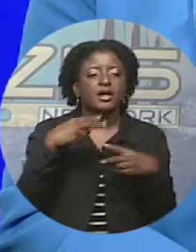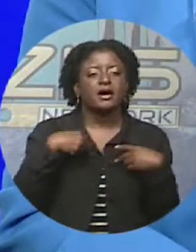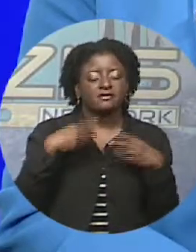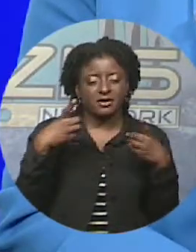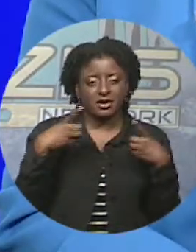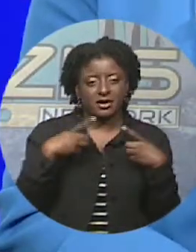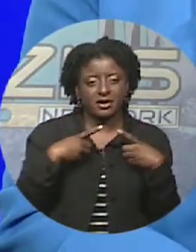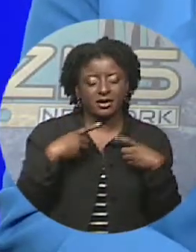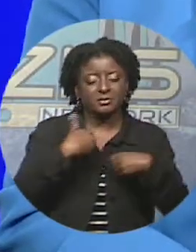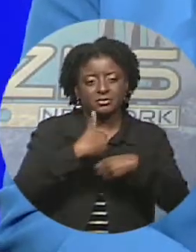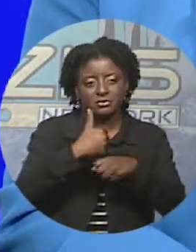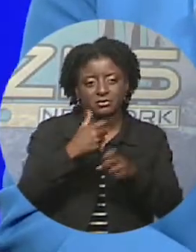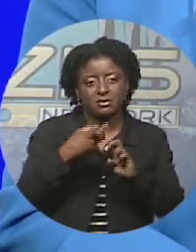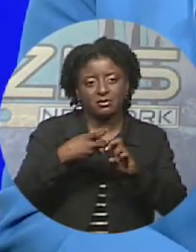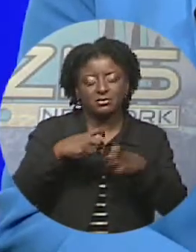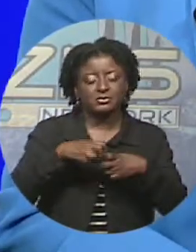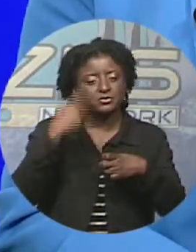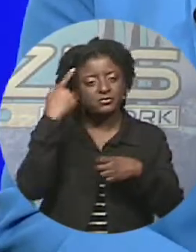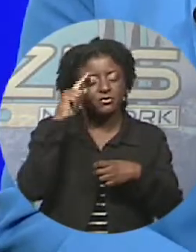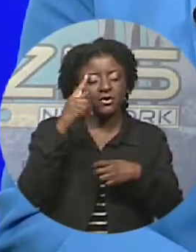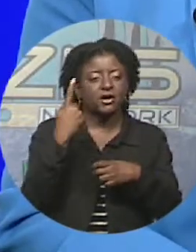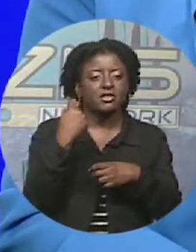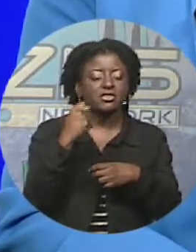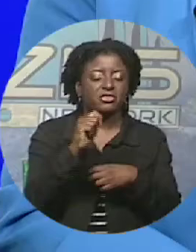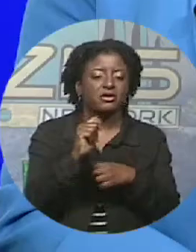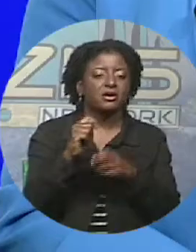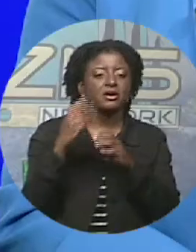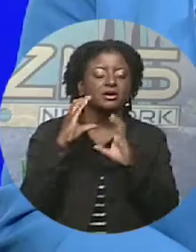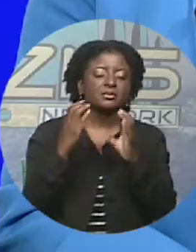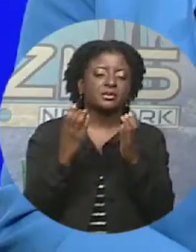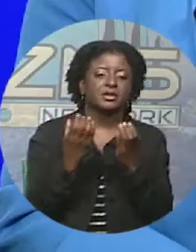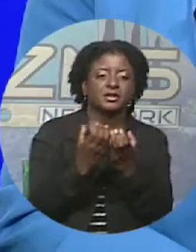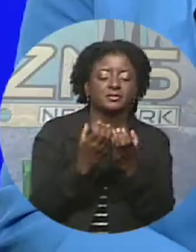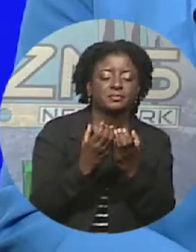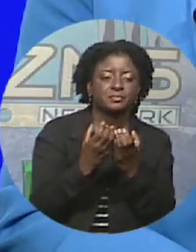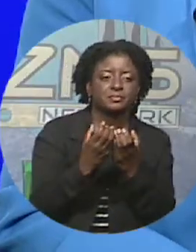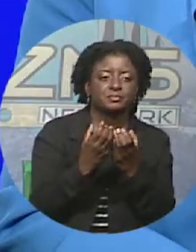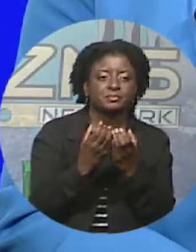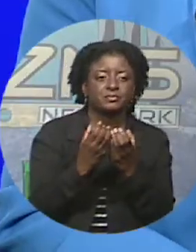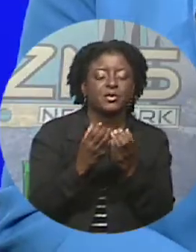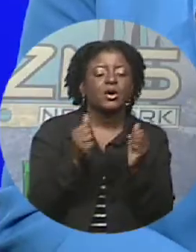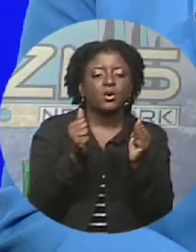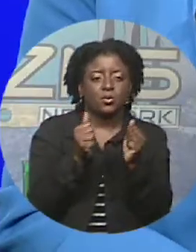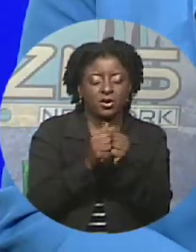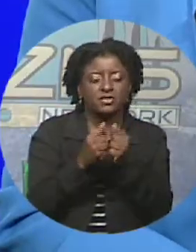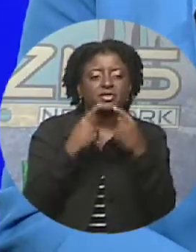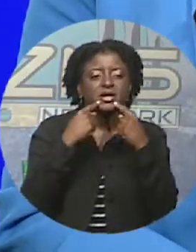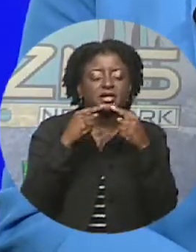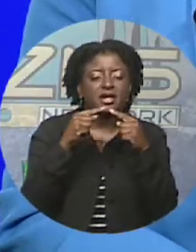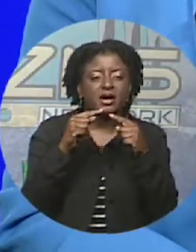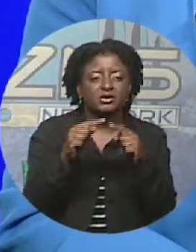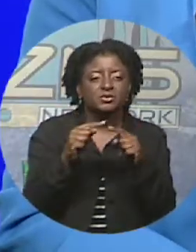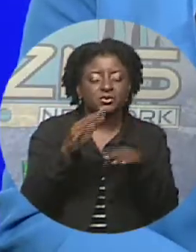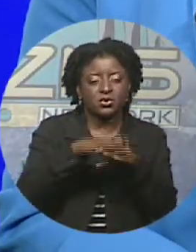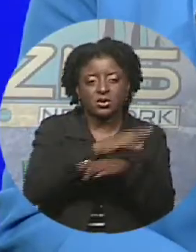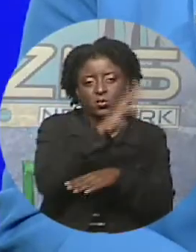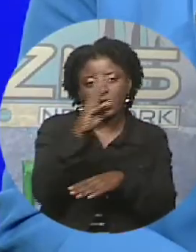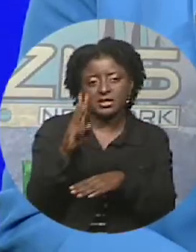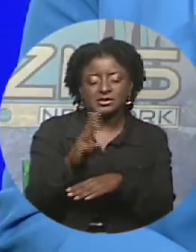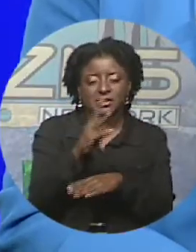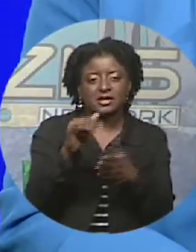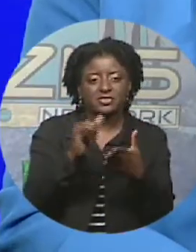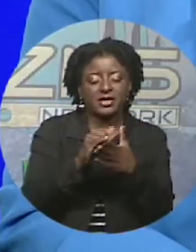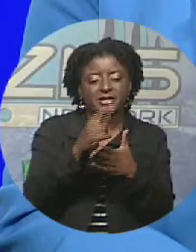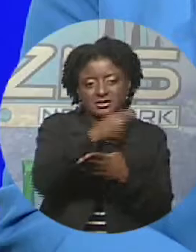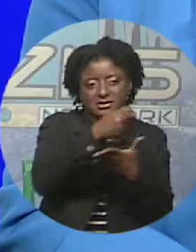$10 million to prepare for its implementation. With Prime Minister Perry Christie's announcement during Wednesday's budget presentation that the tax